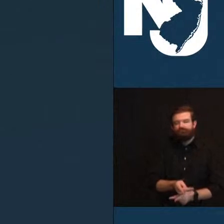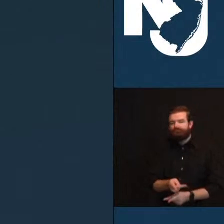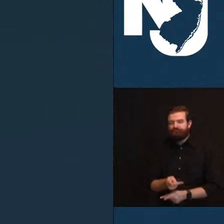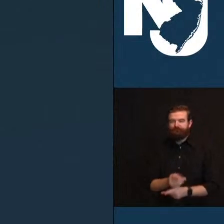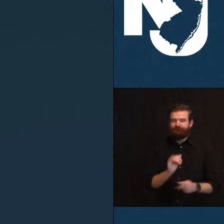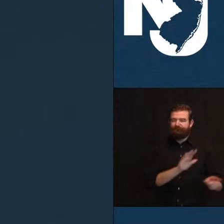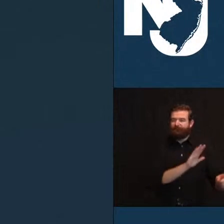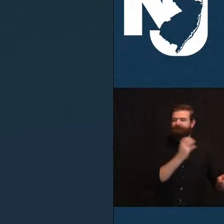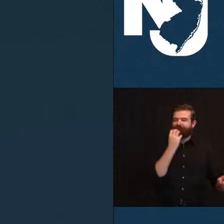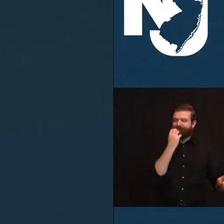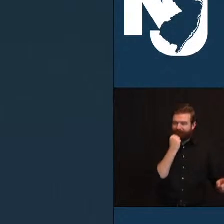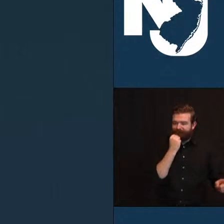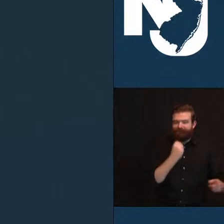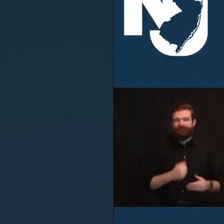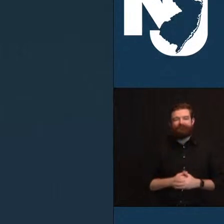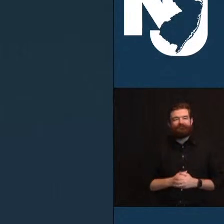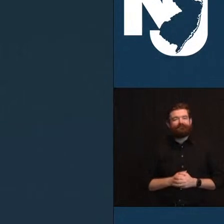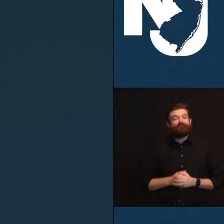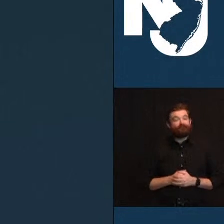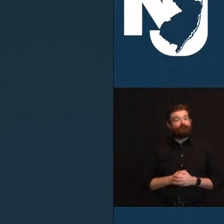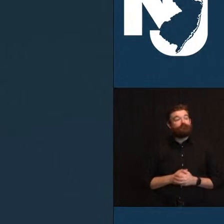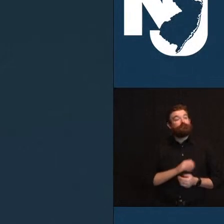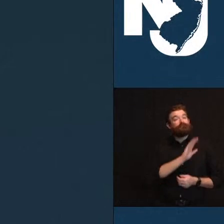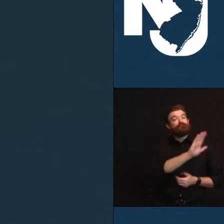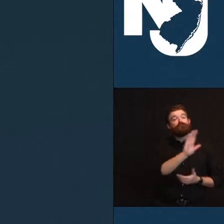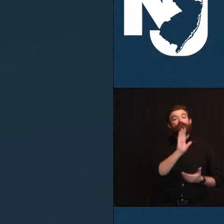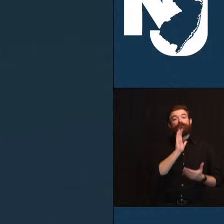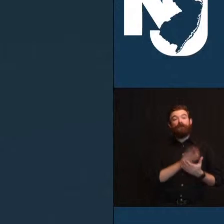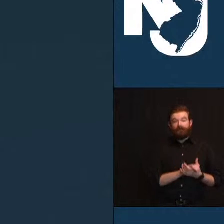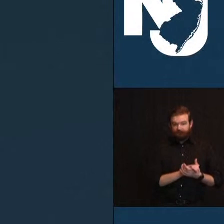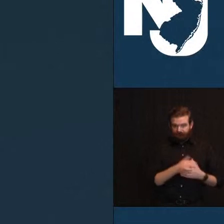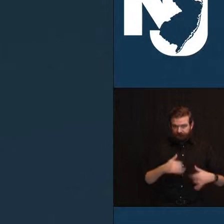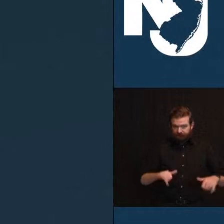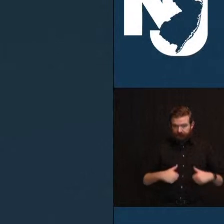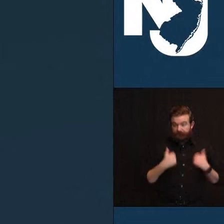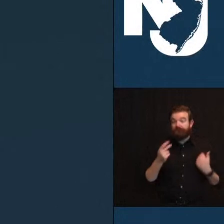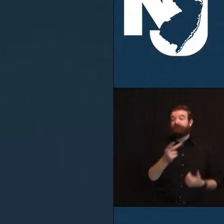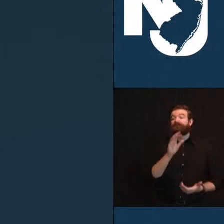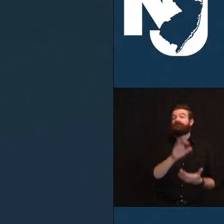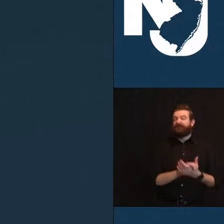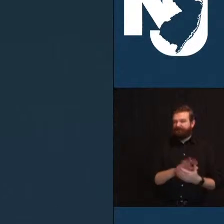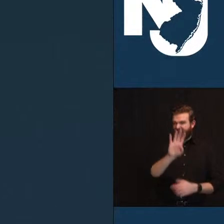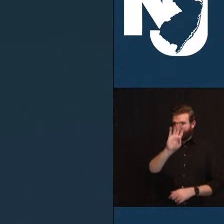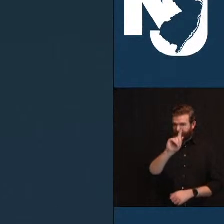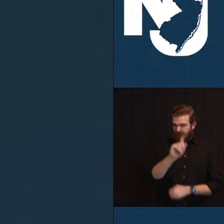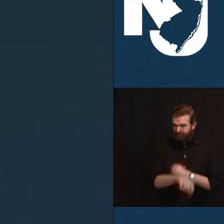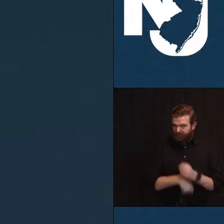wife, Joanne, after 41 years of marriage. He also leaves